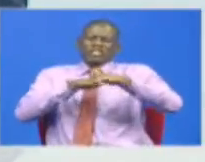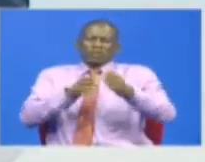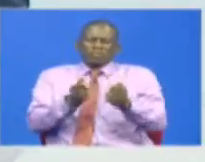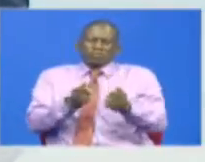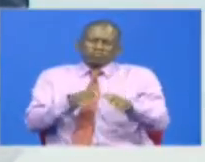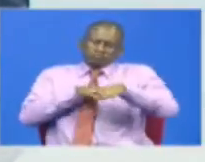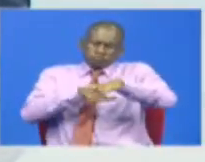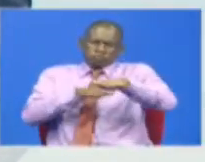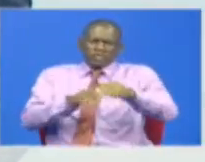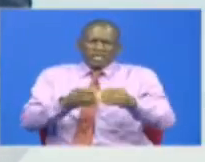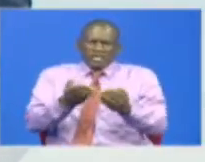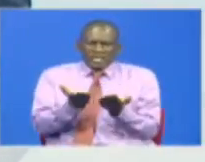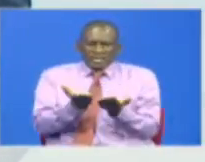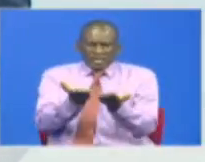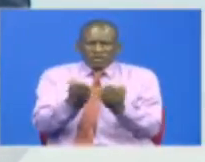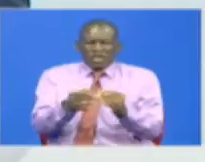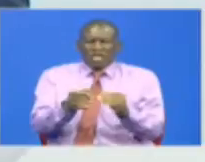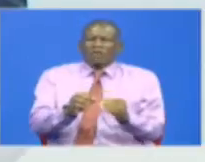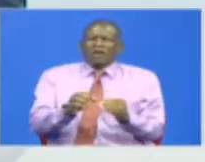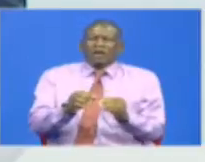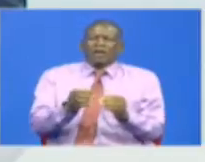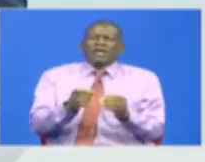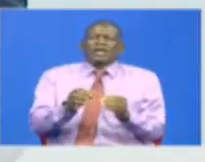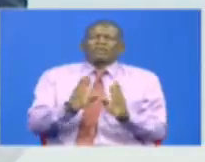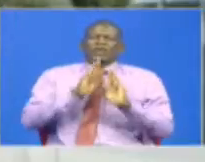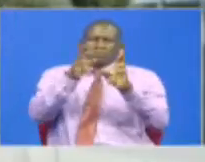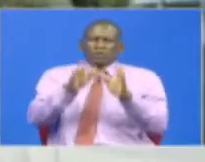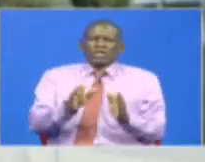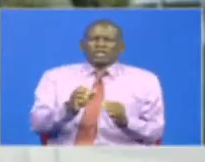Our cost-based reporter Kevin Mutai with the details.